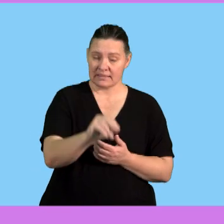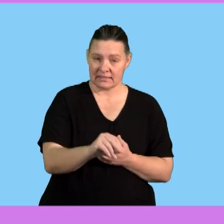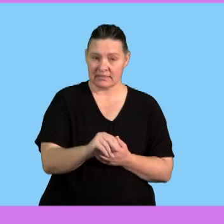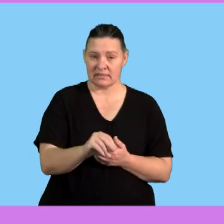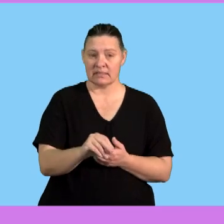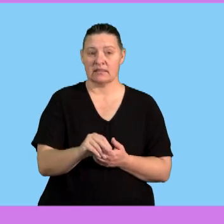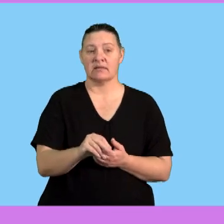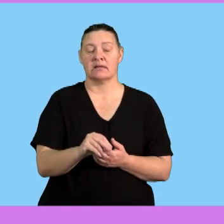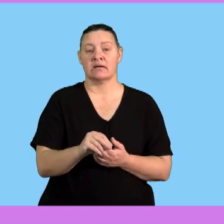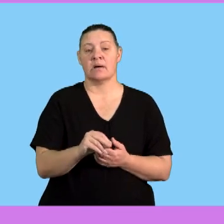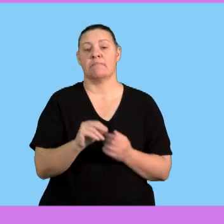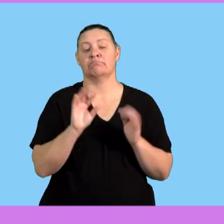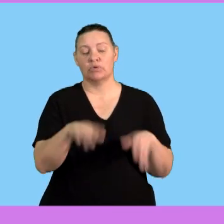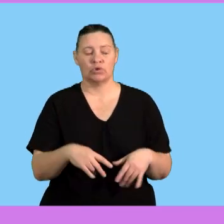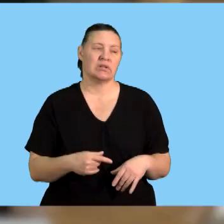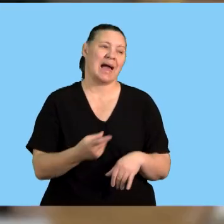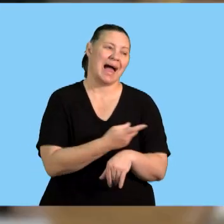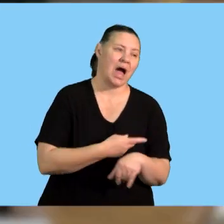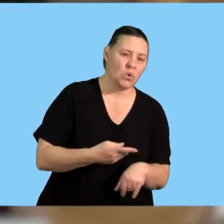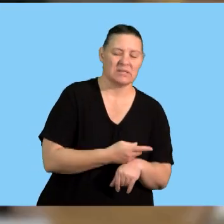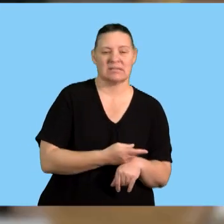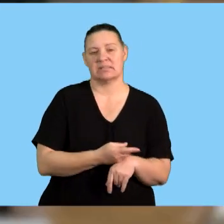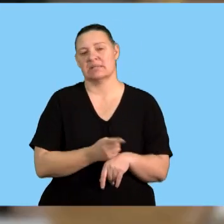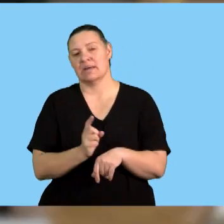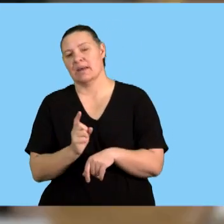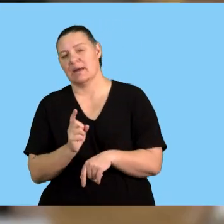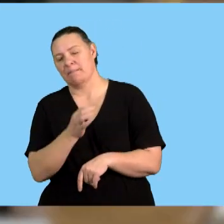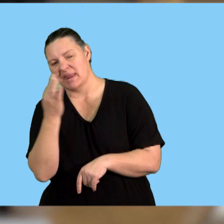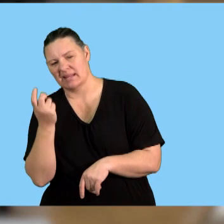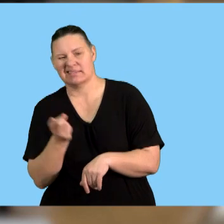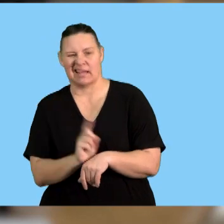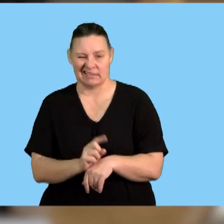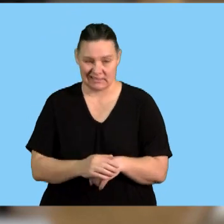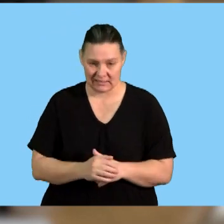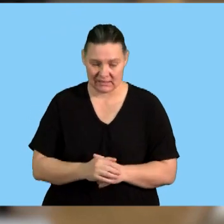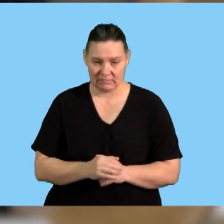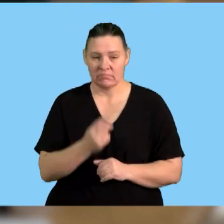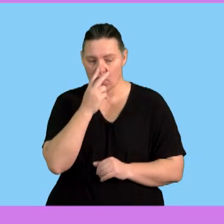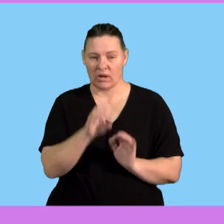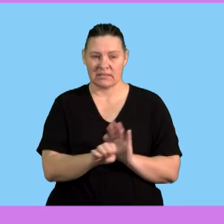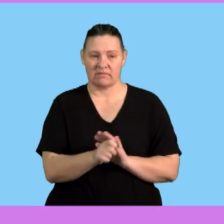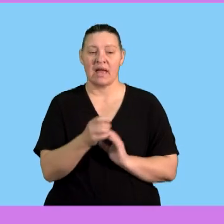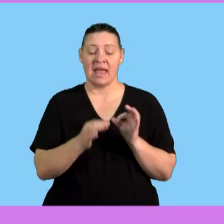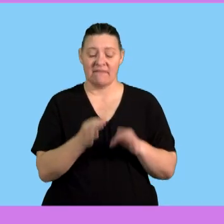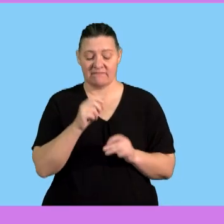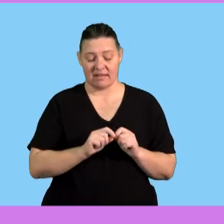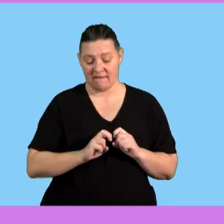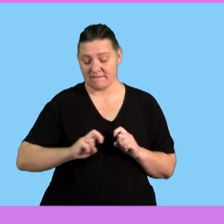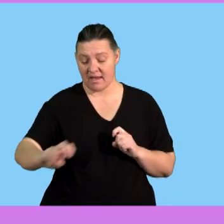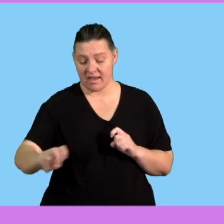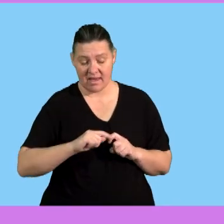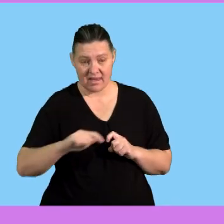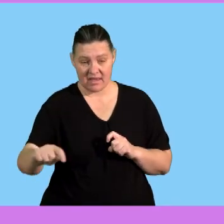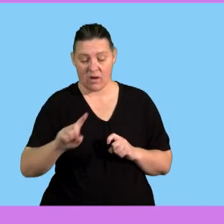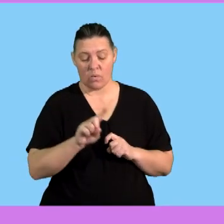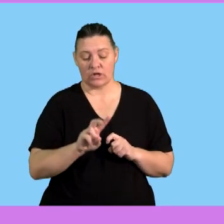convert or to leave your answer in hours, minutes or seconds. So now let us look at this example. If the distance traveled